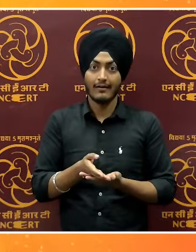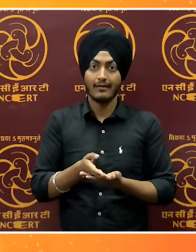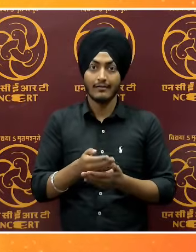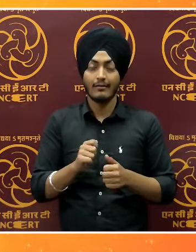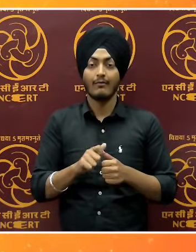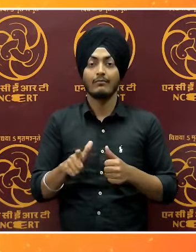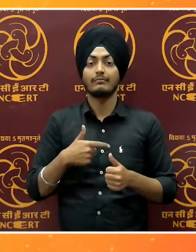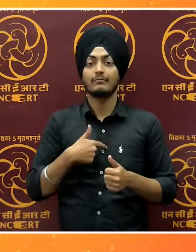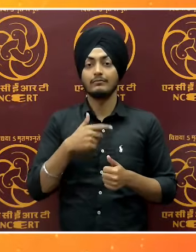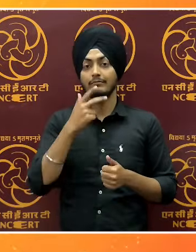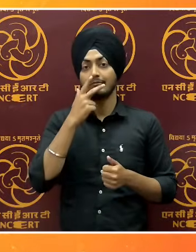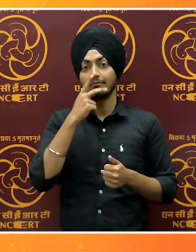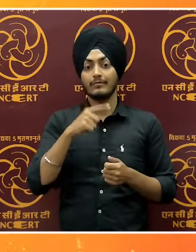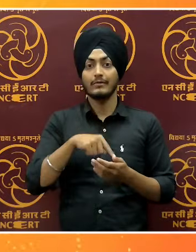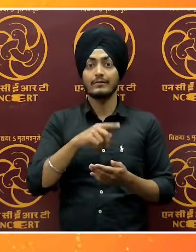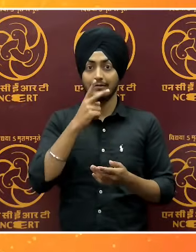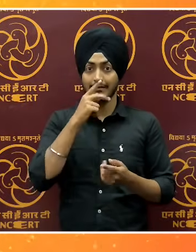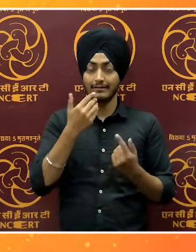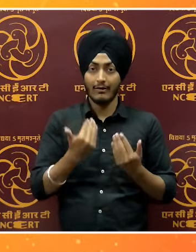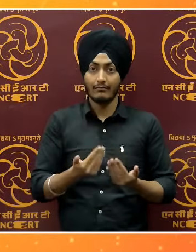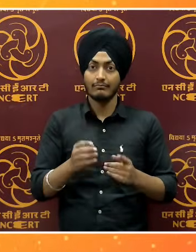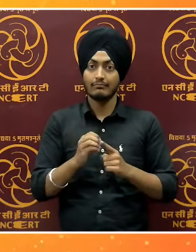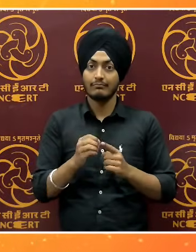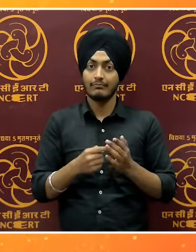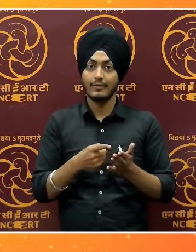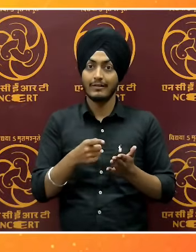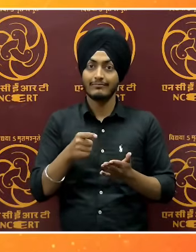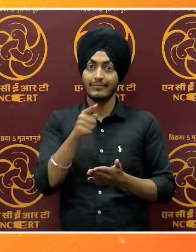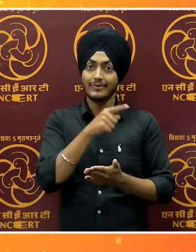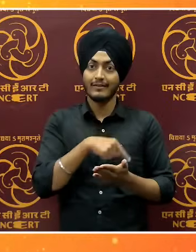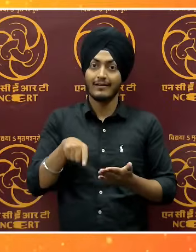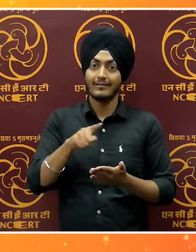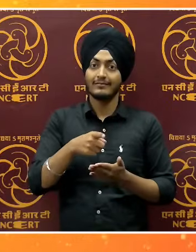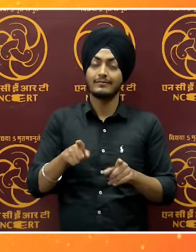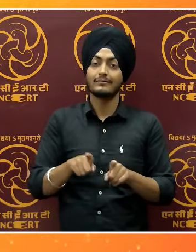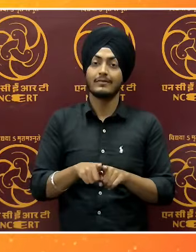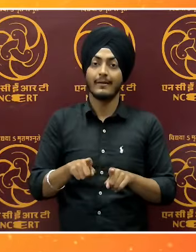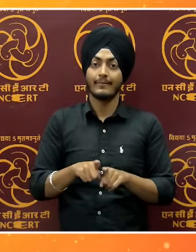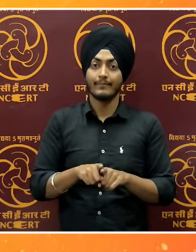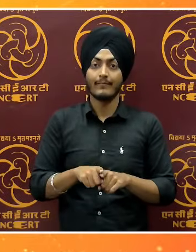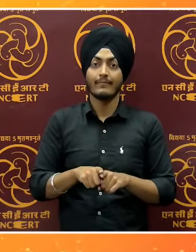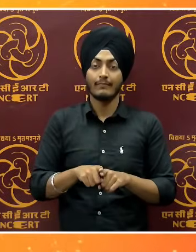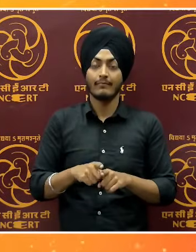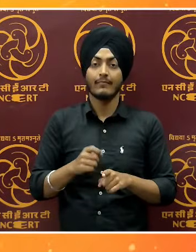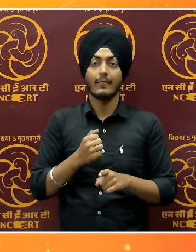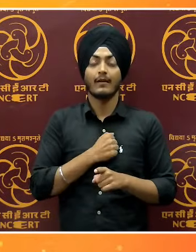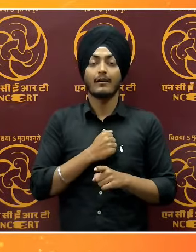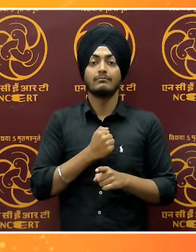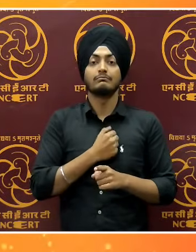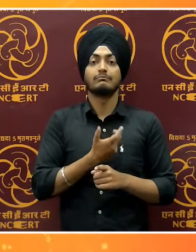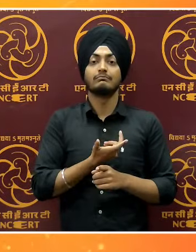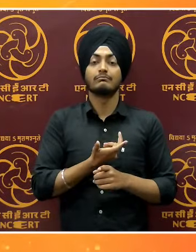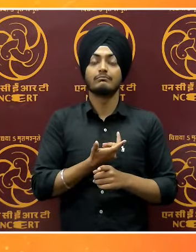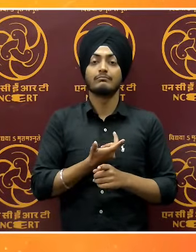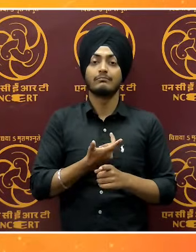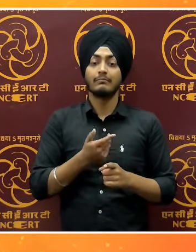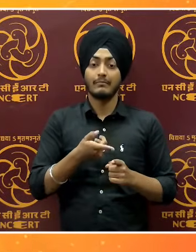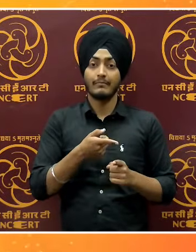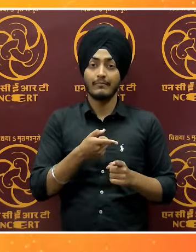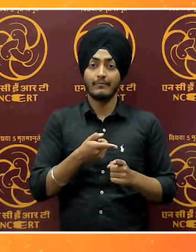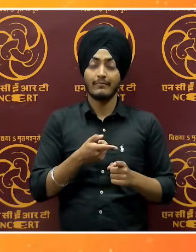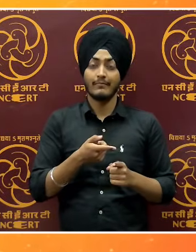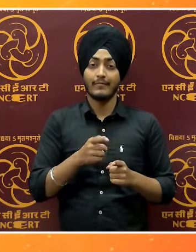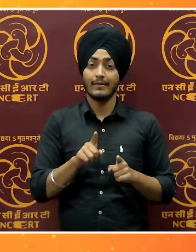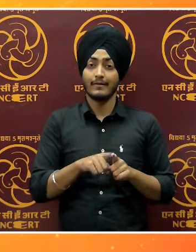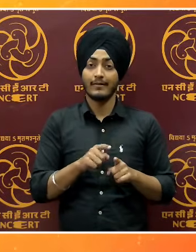a concentric circle. Look at this. So near the wire, the magnetic field is represented by